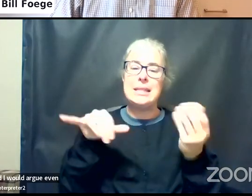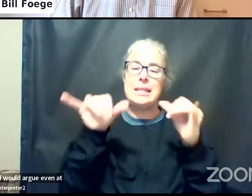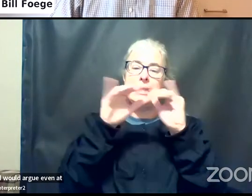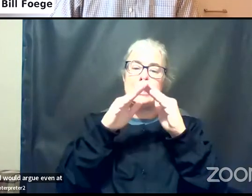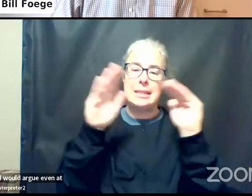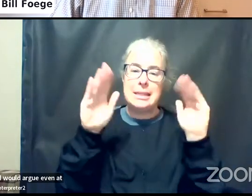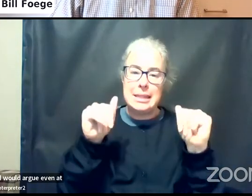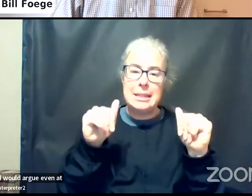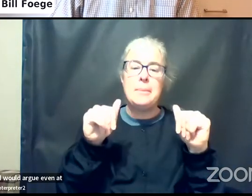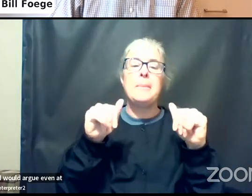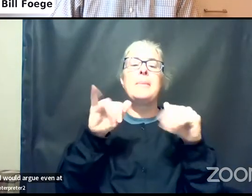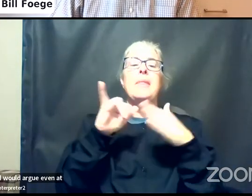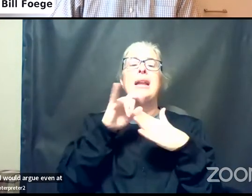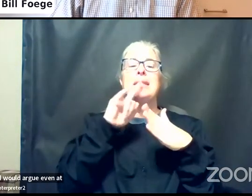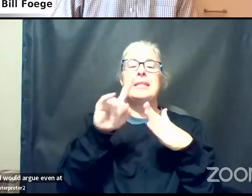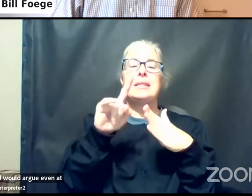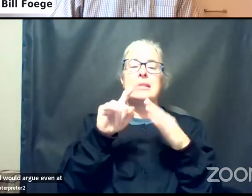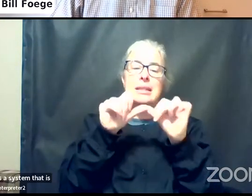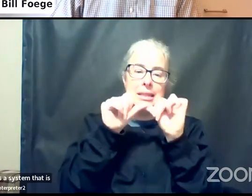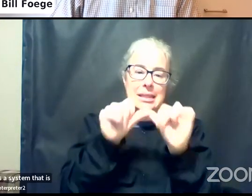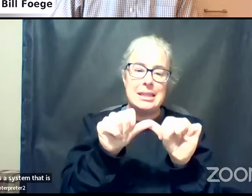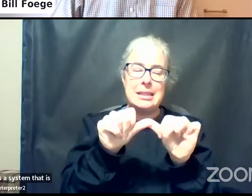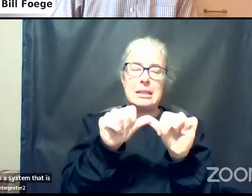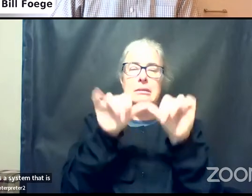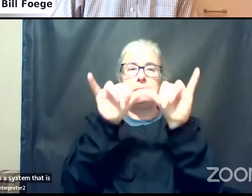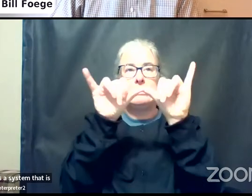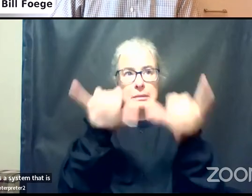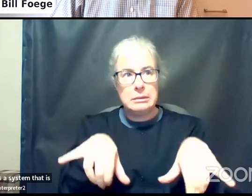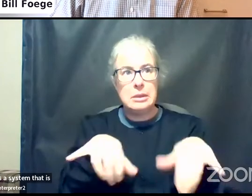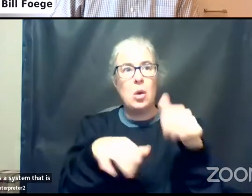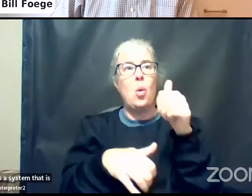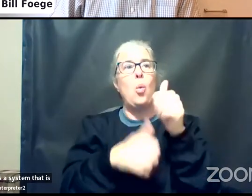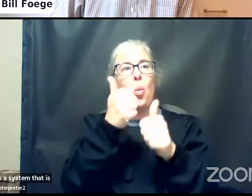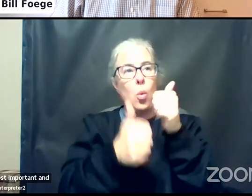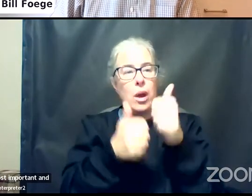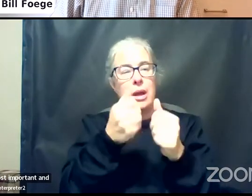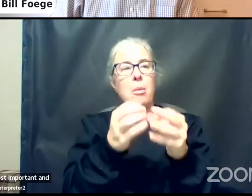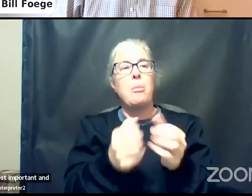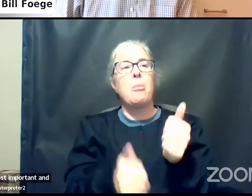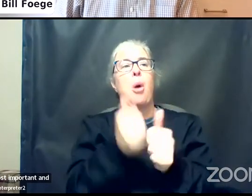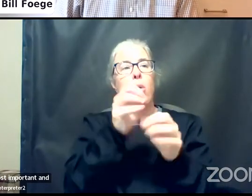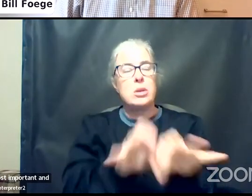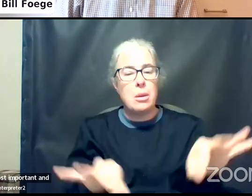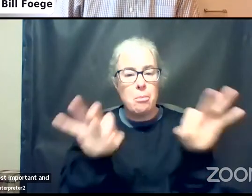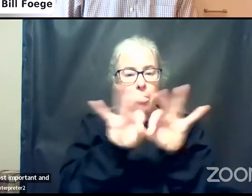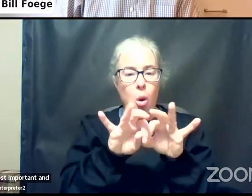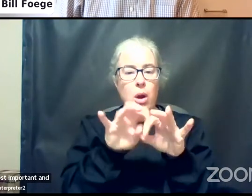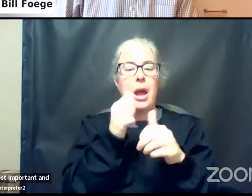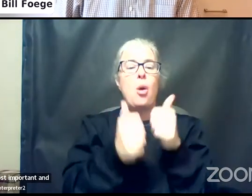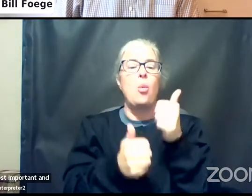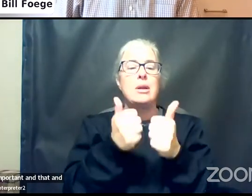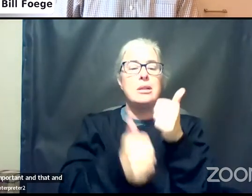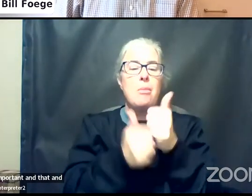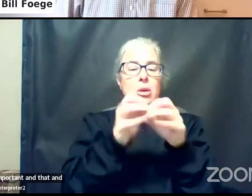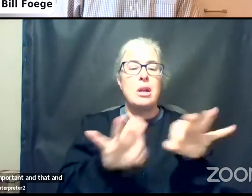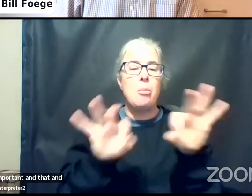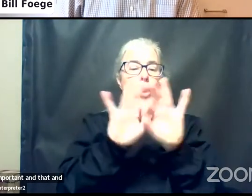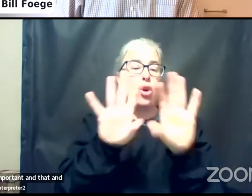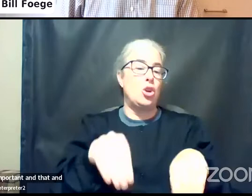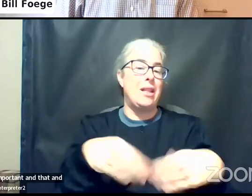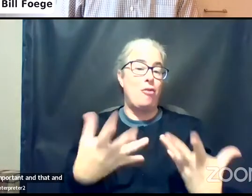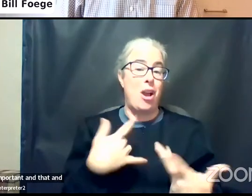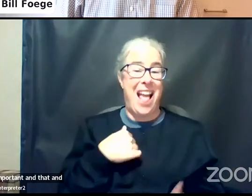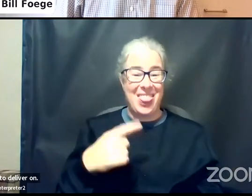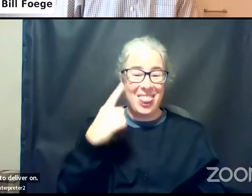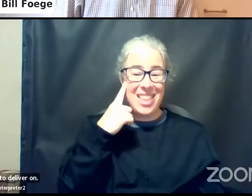that is consistent about what's most important and that and what's most important to deliver on so you know I do